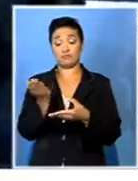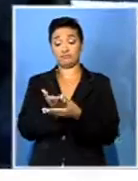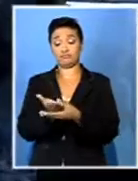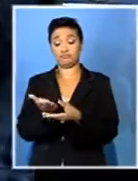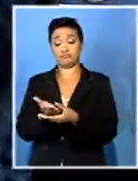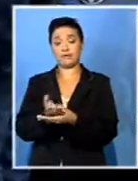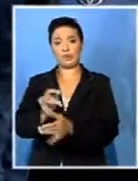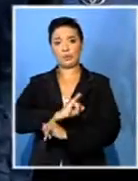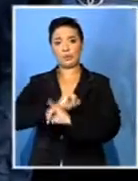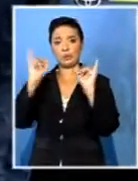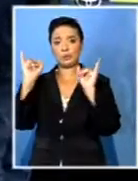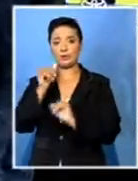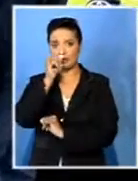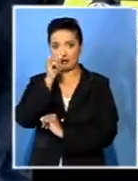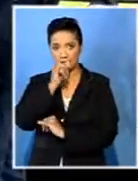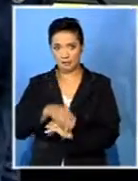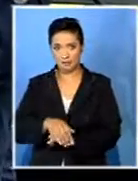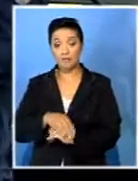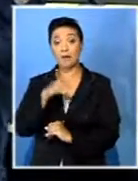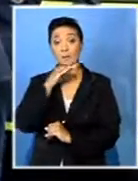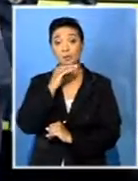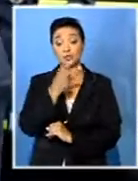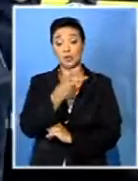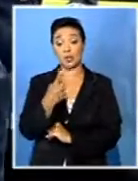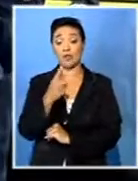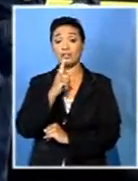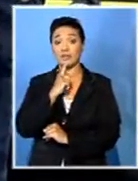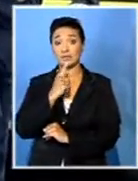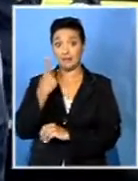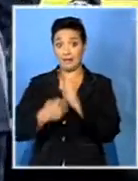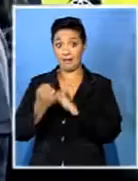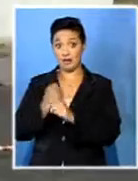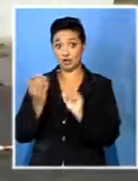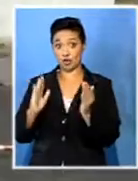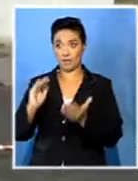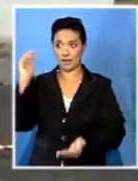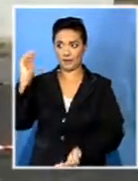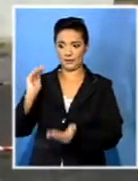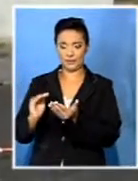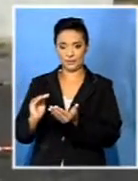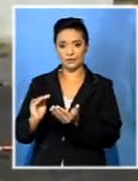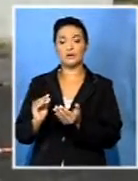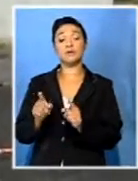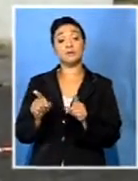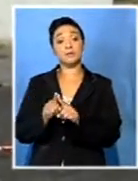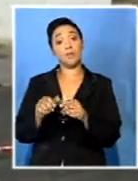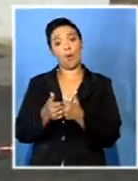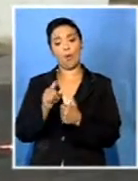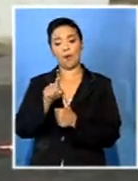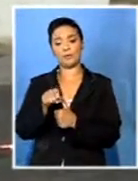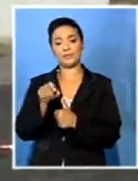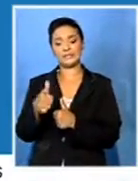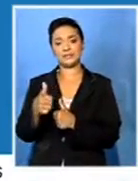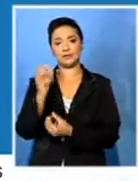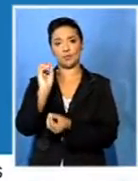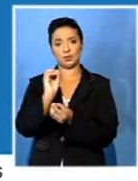crimes. This is some 21,000 cases less than the previous year, or a drop of